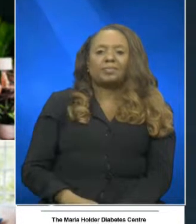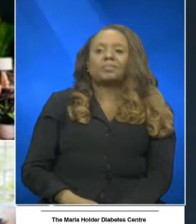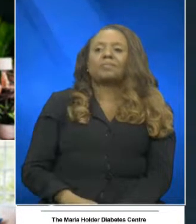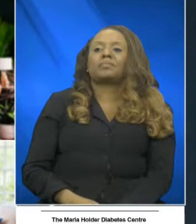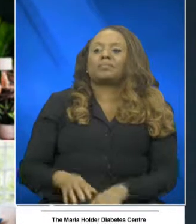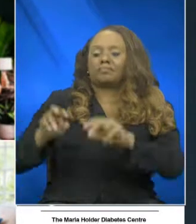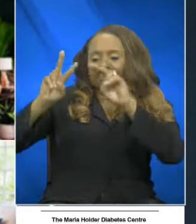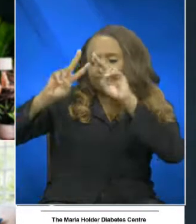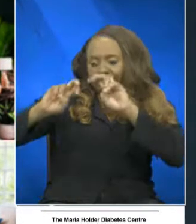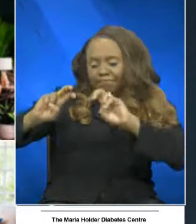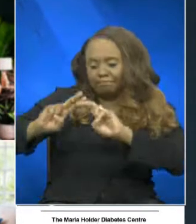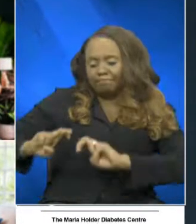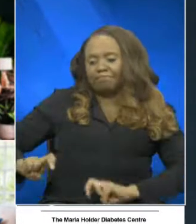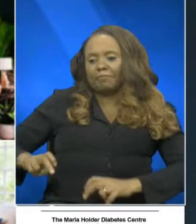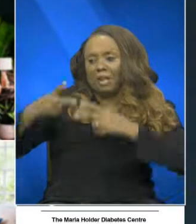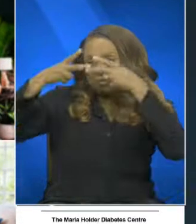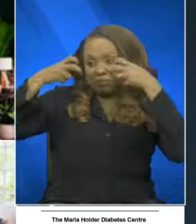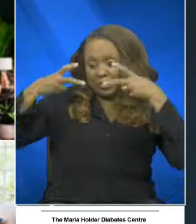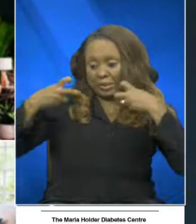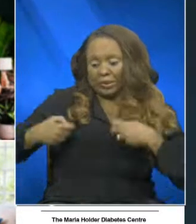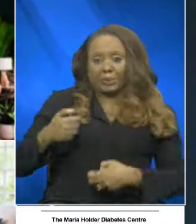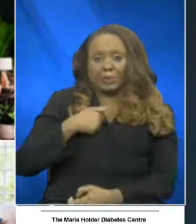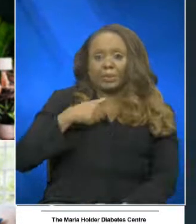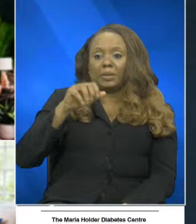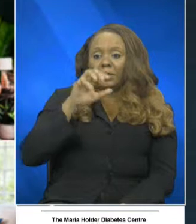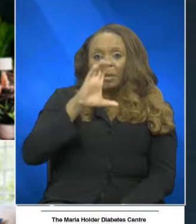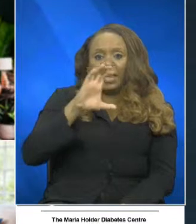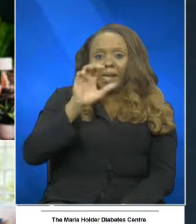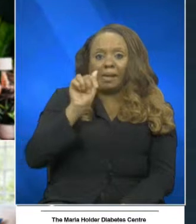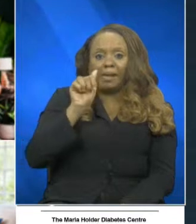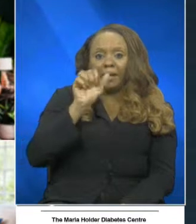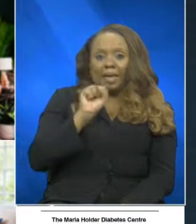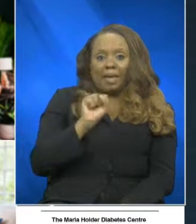scan done, and